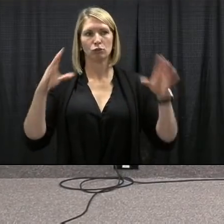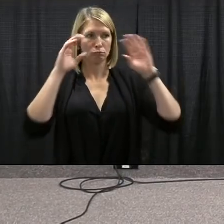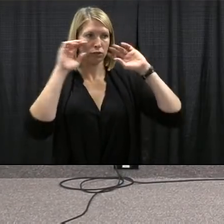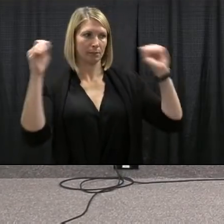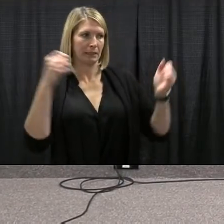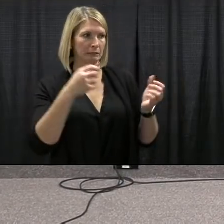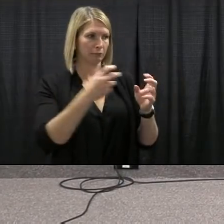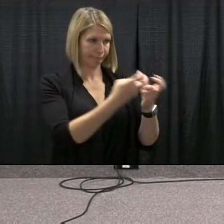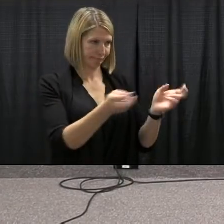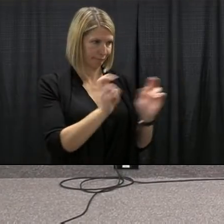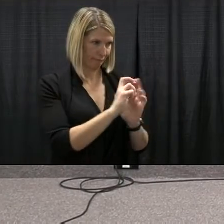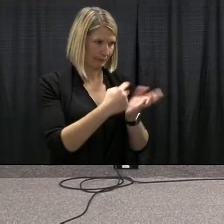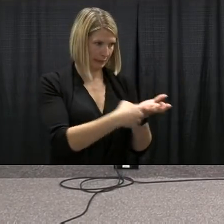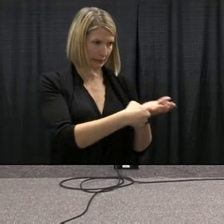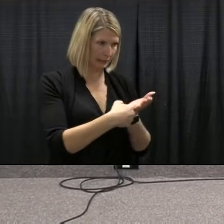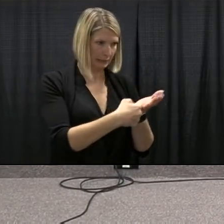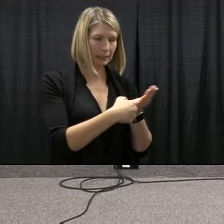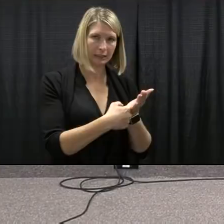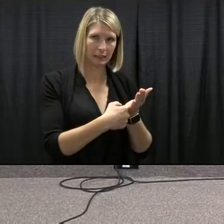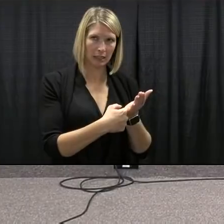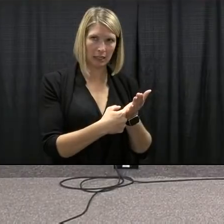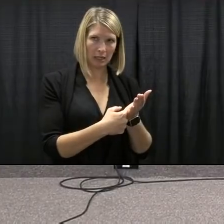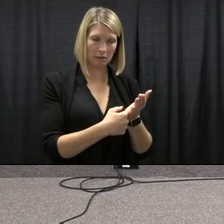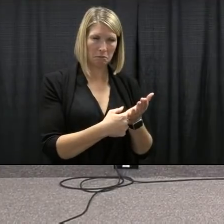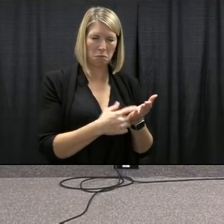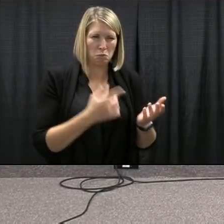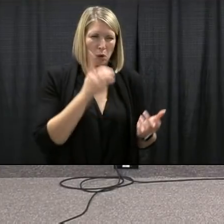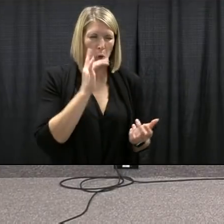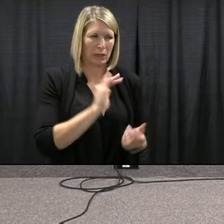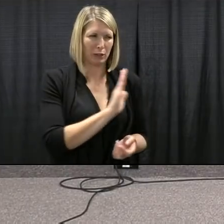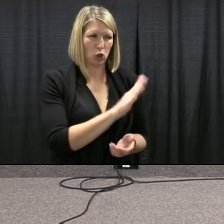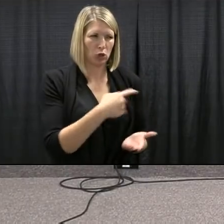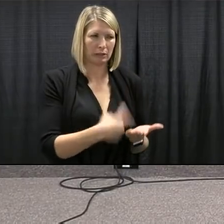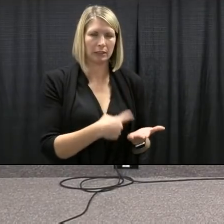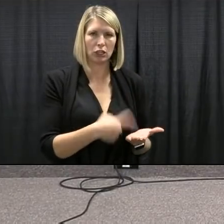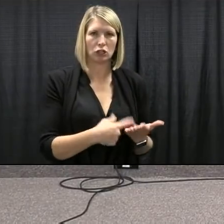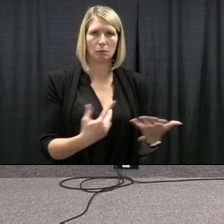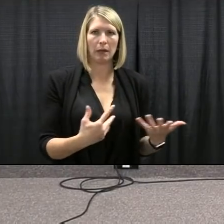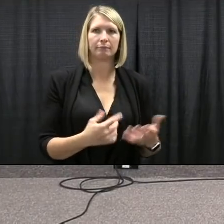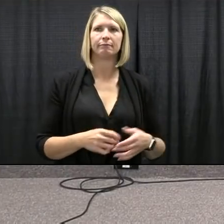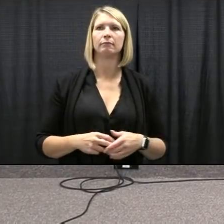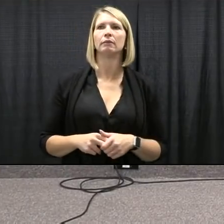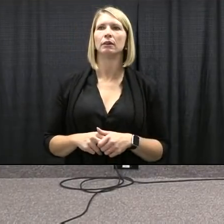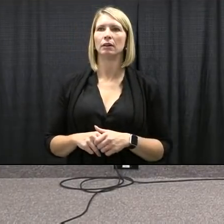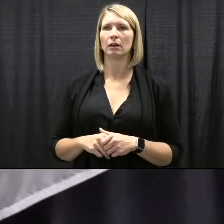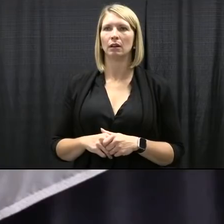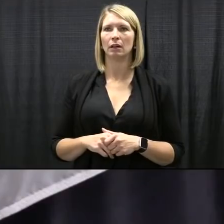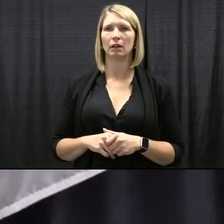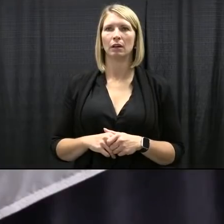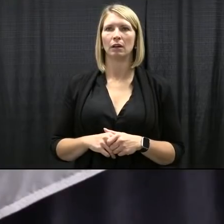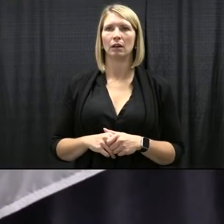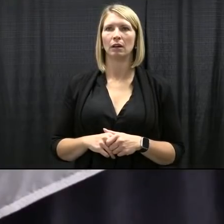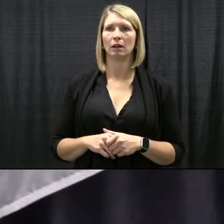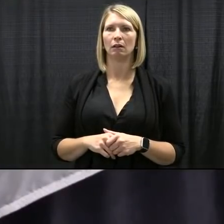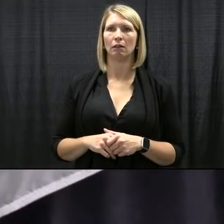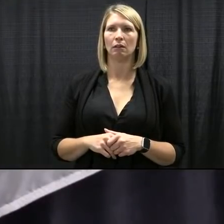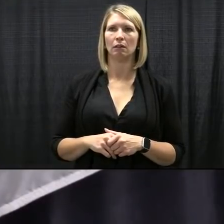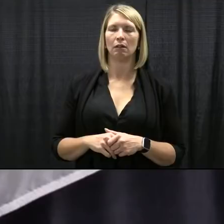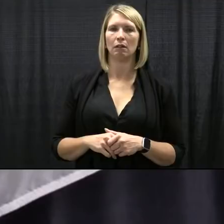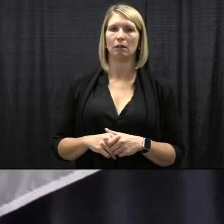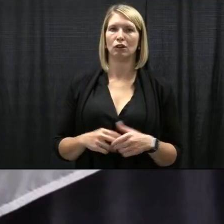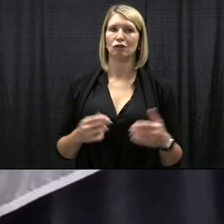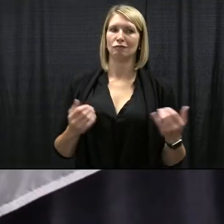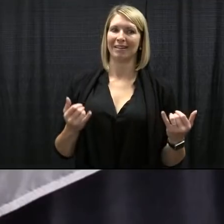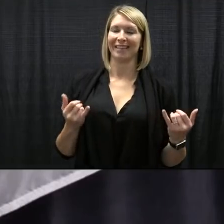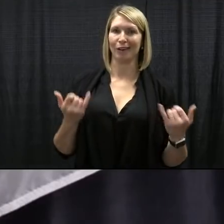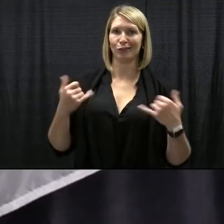tell me a little bit about how that went and what this looks like? Yeah, so there's currently still ongoing, there's an Atlantic Premiers